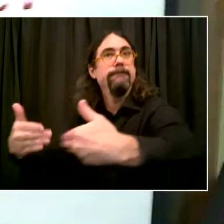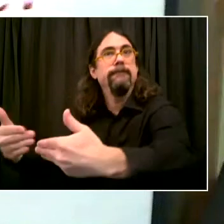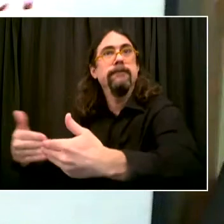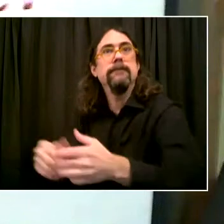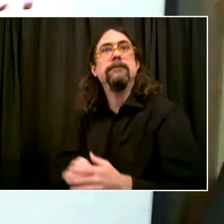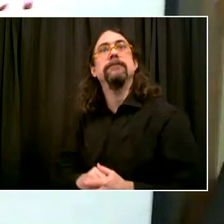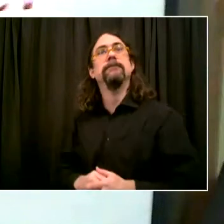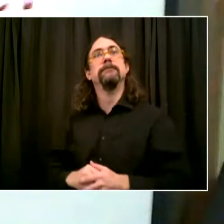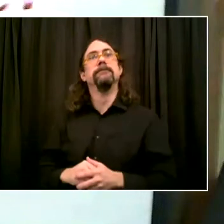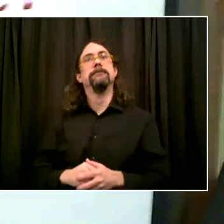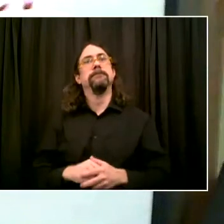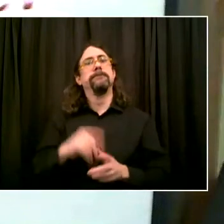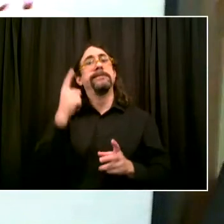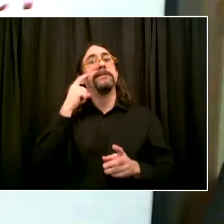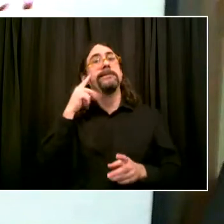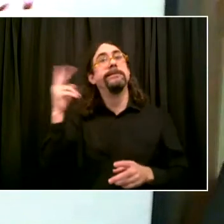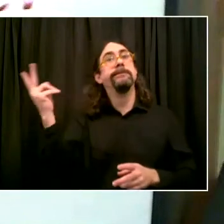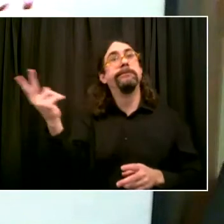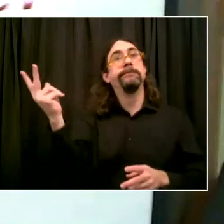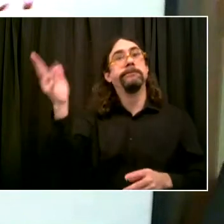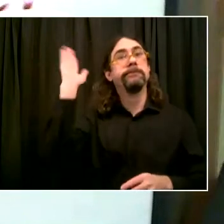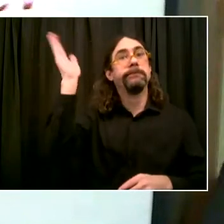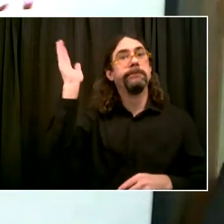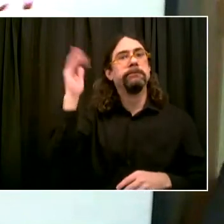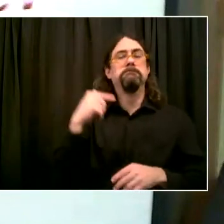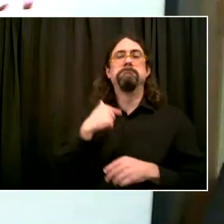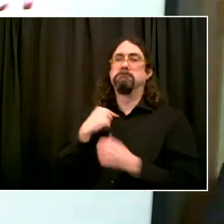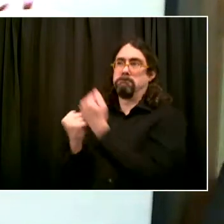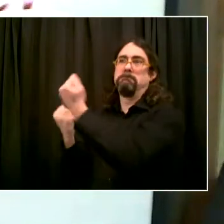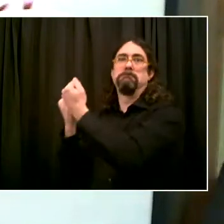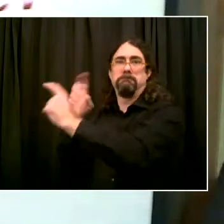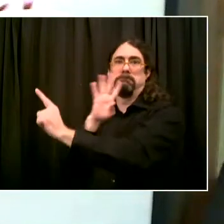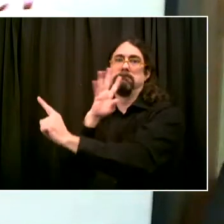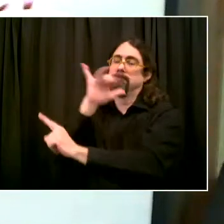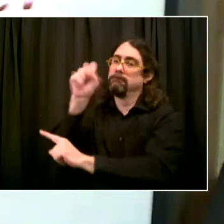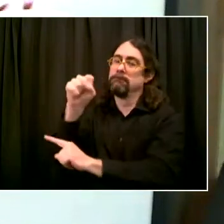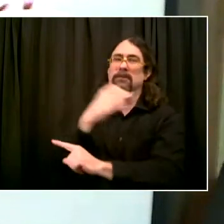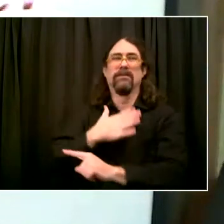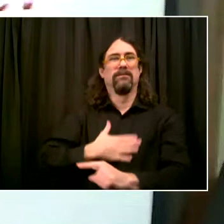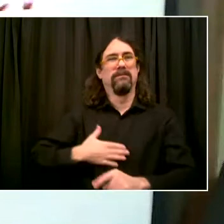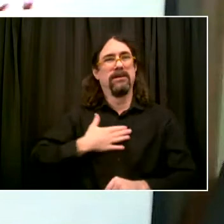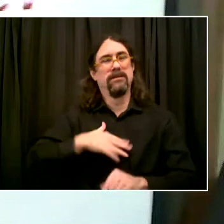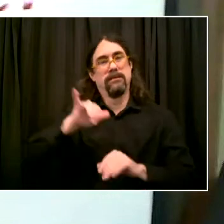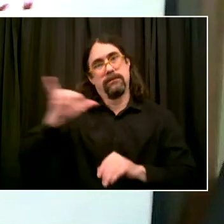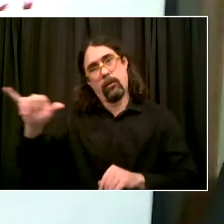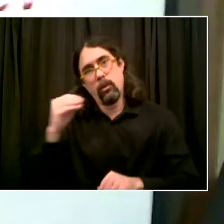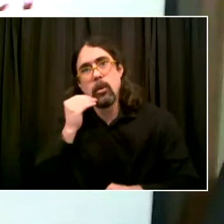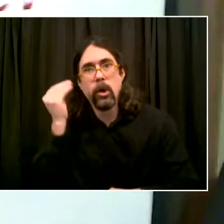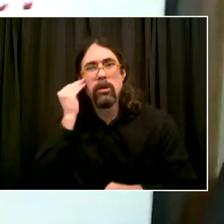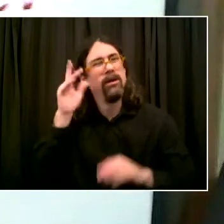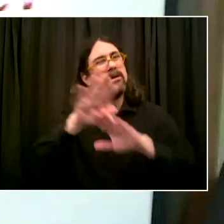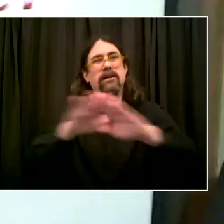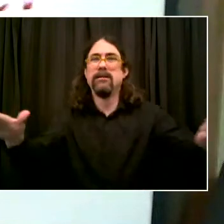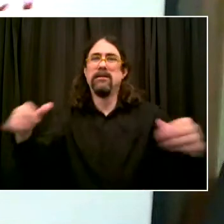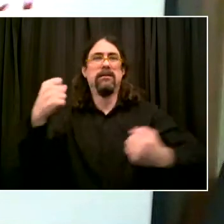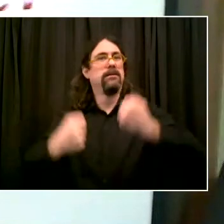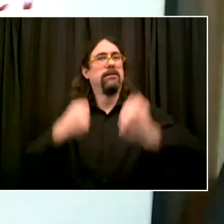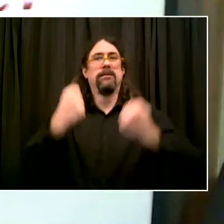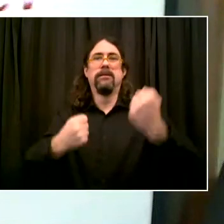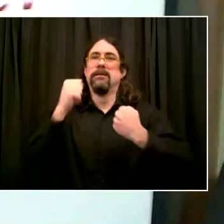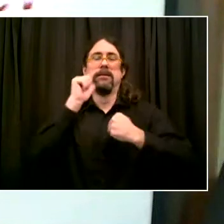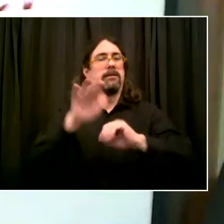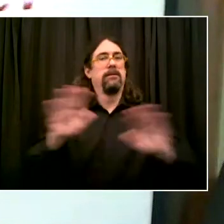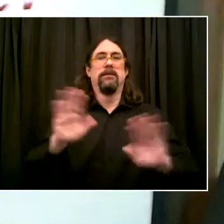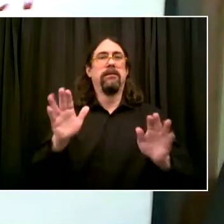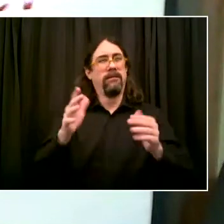methodical response, as there will be a sustained period of active snowfall. The residents should know that they will not see blacktop immediately at all on